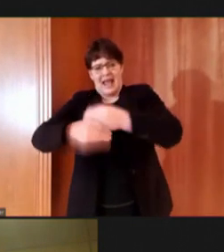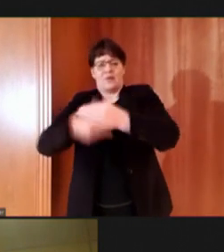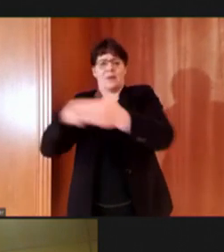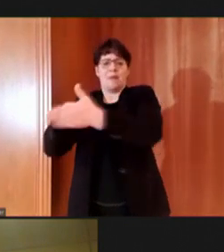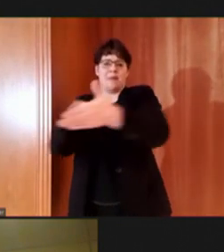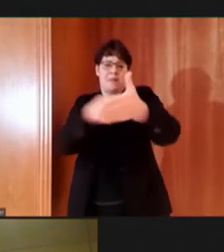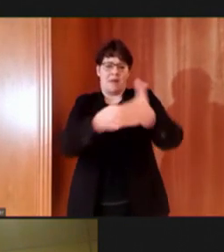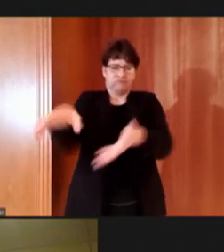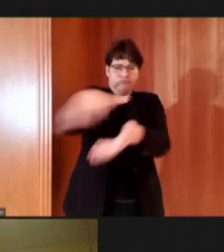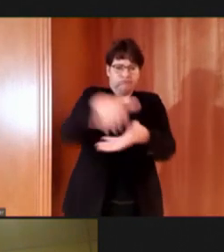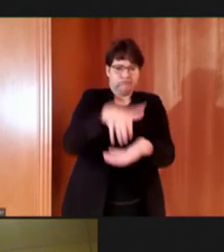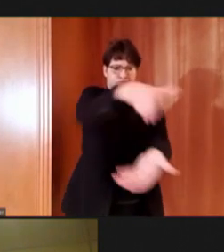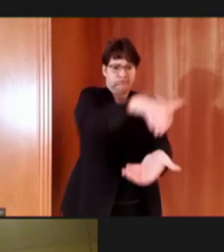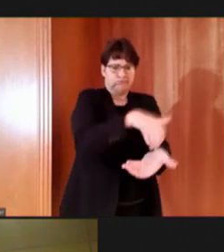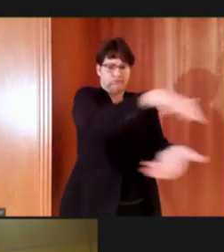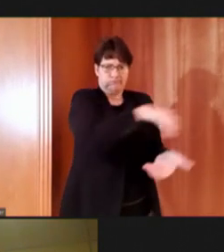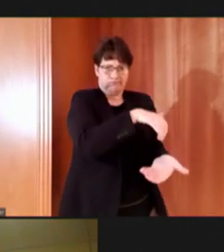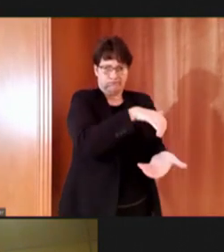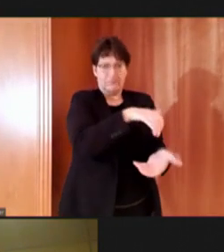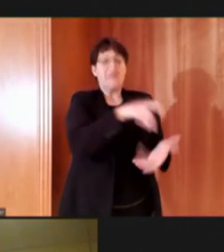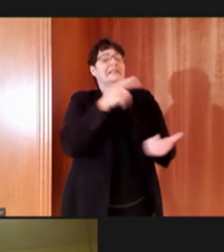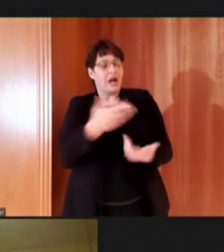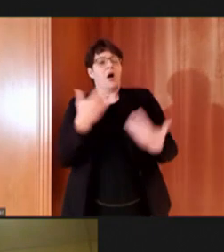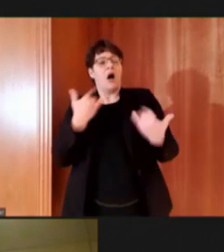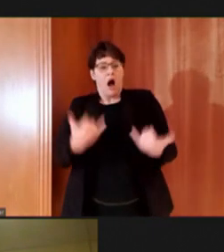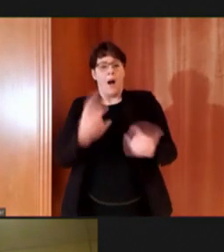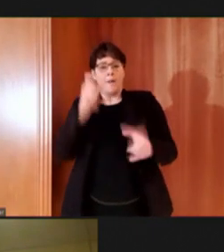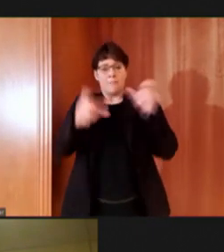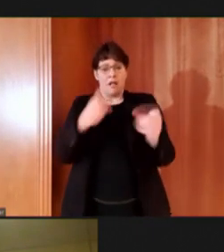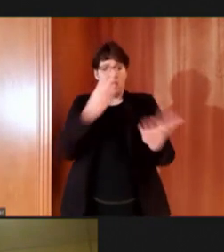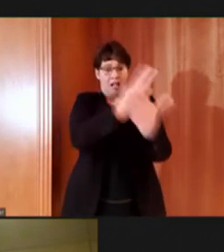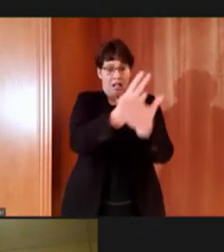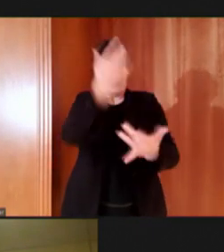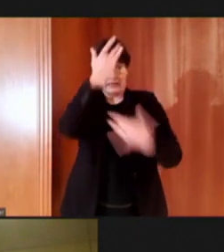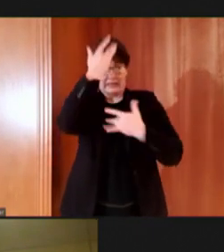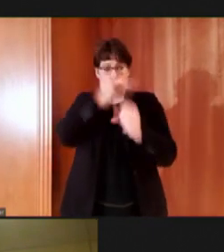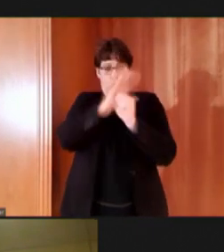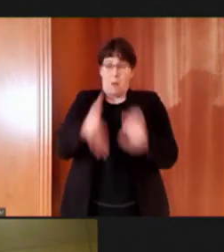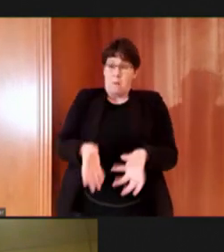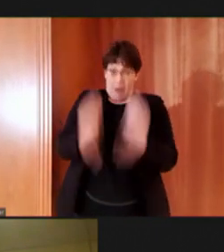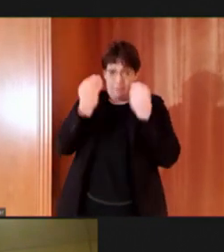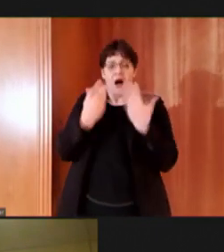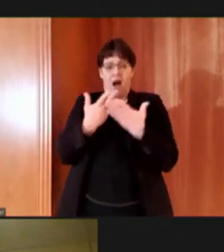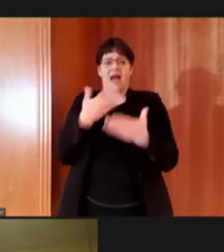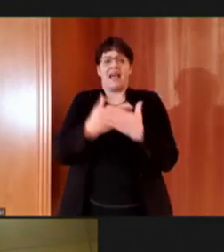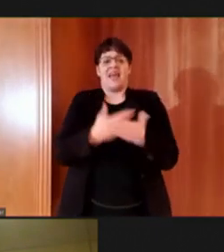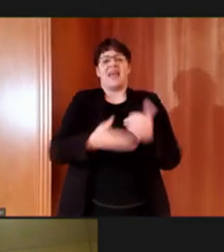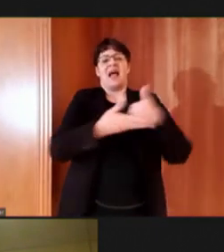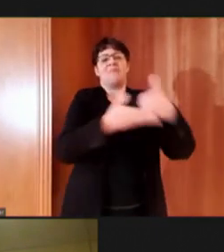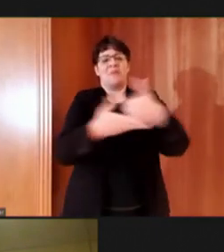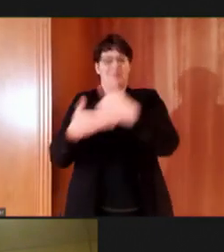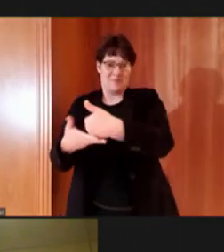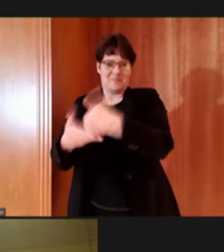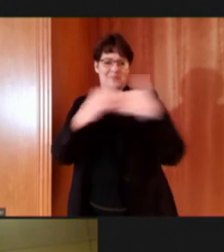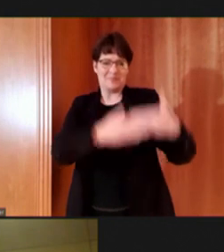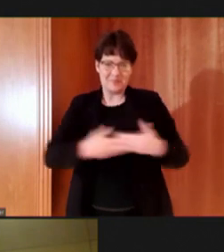And as a result, we are able to handle the rise in infections and to treat and care for